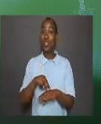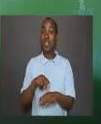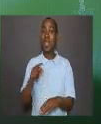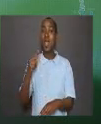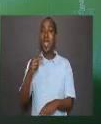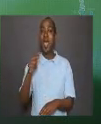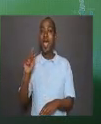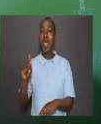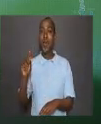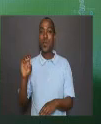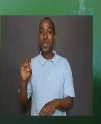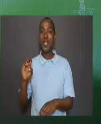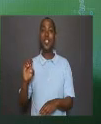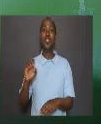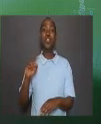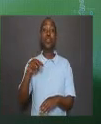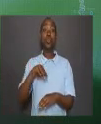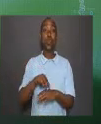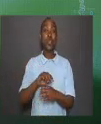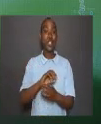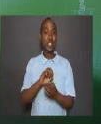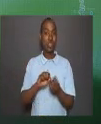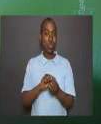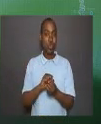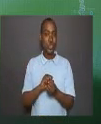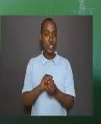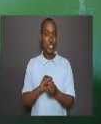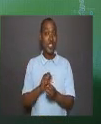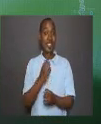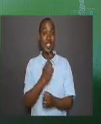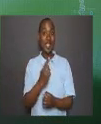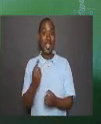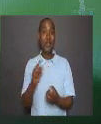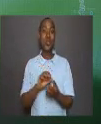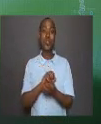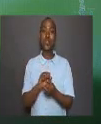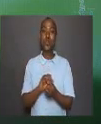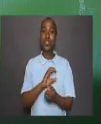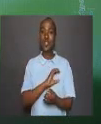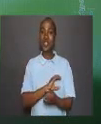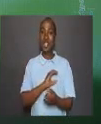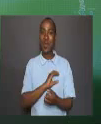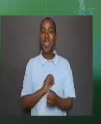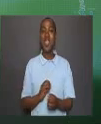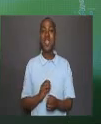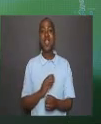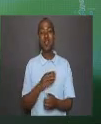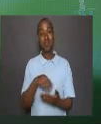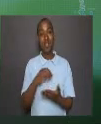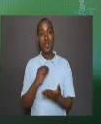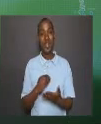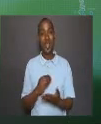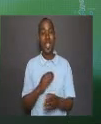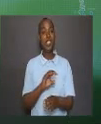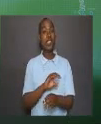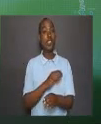We described each solution and its characteristics. We learned how the cell